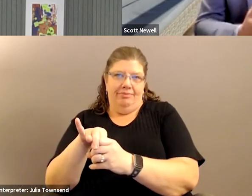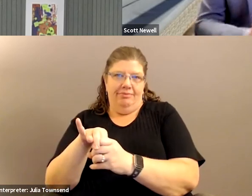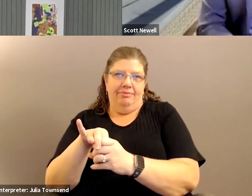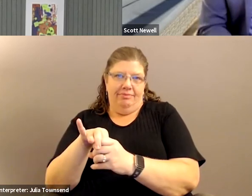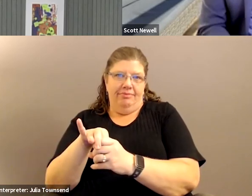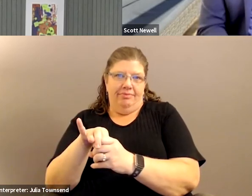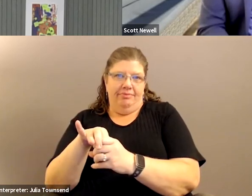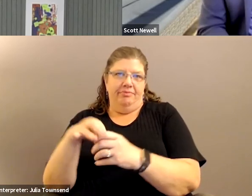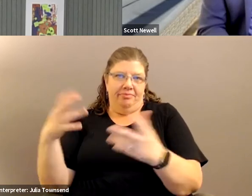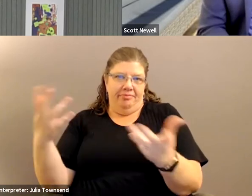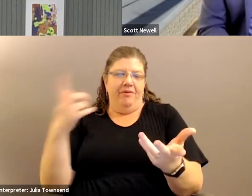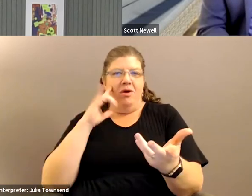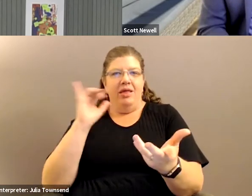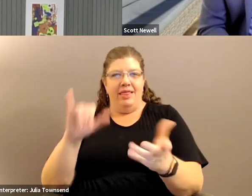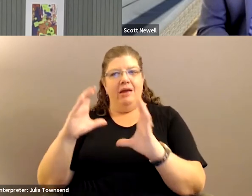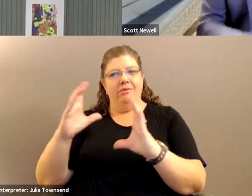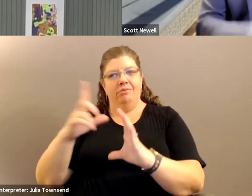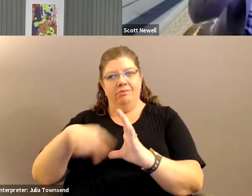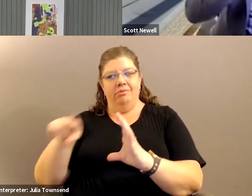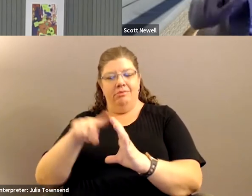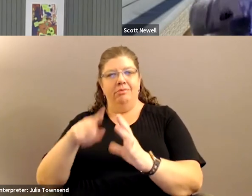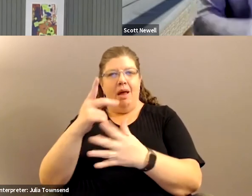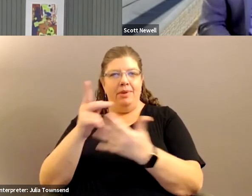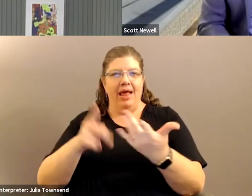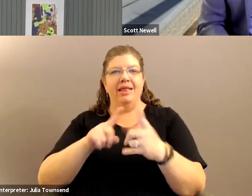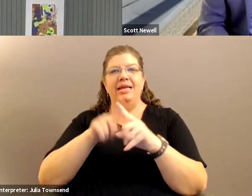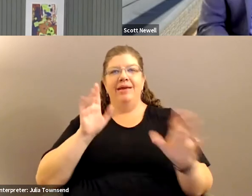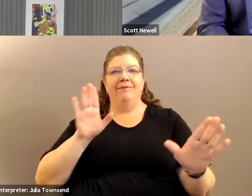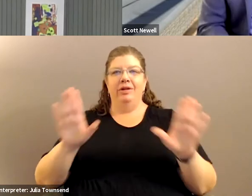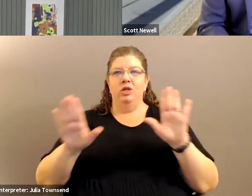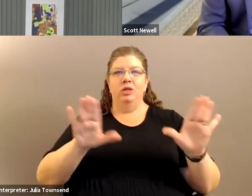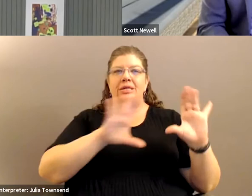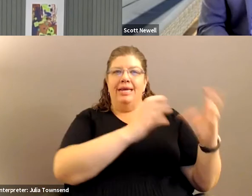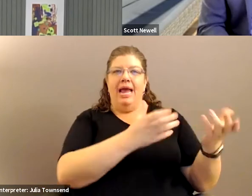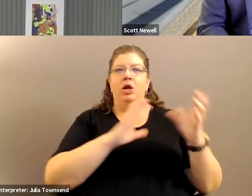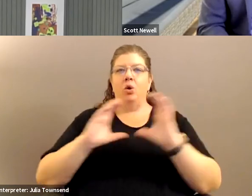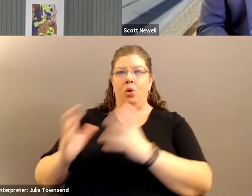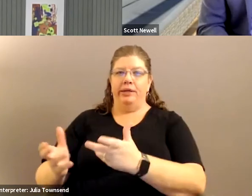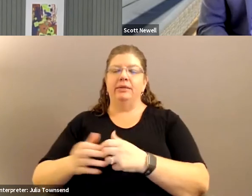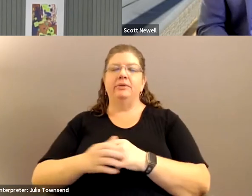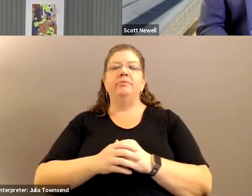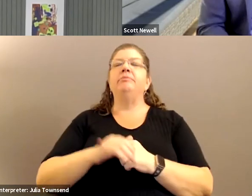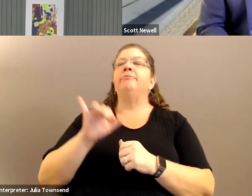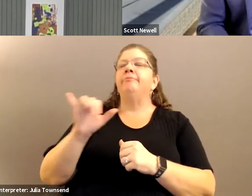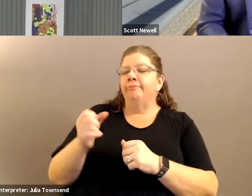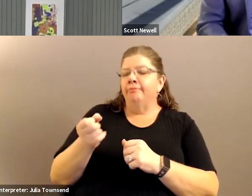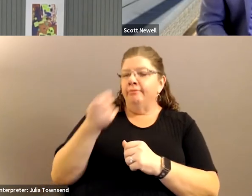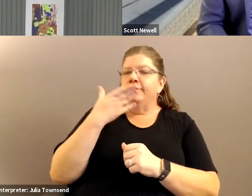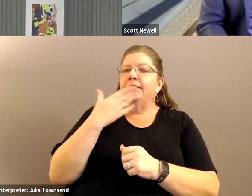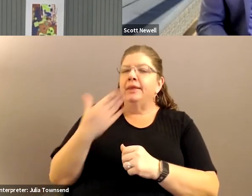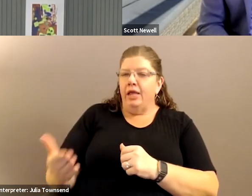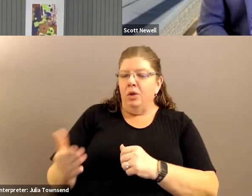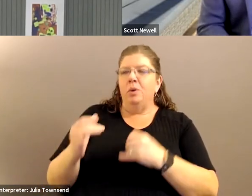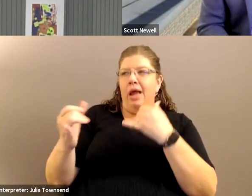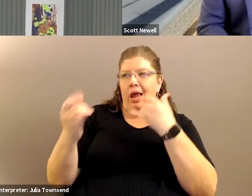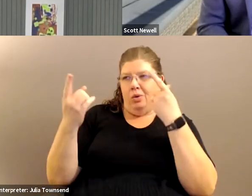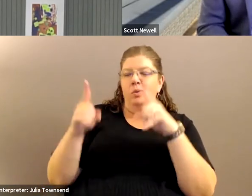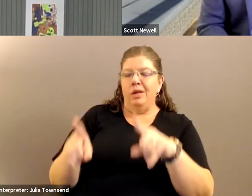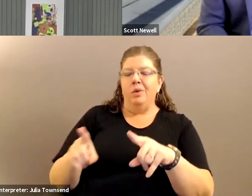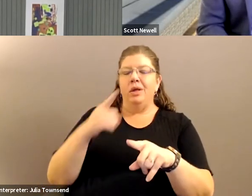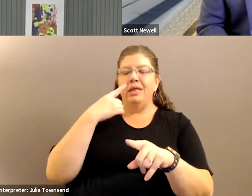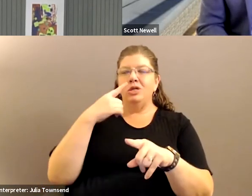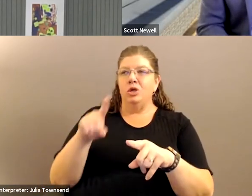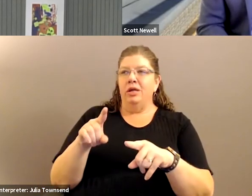allowed to vote for for this so that's kind of the difference between the two categories there okay thank you and i i to agree with in terms